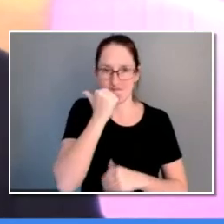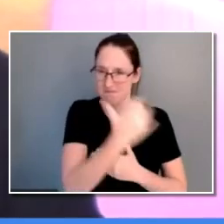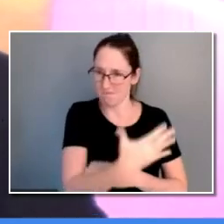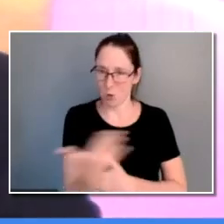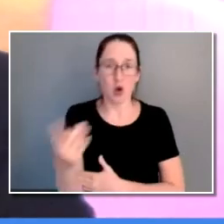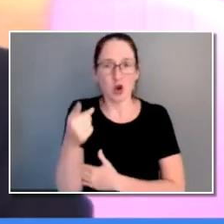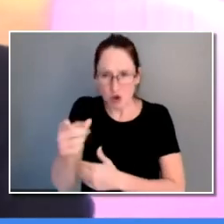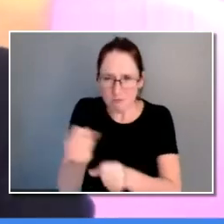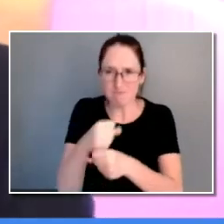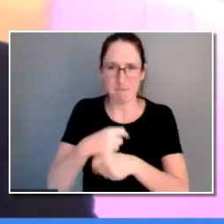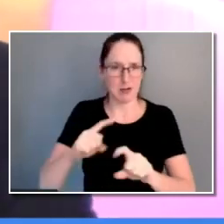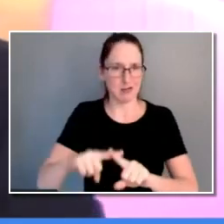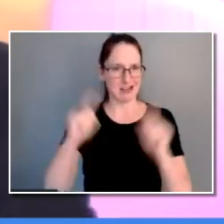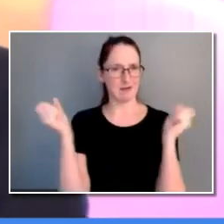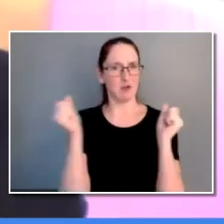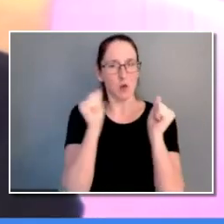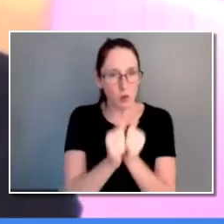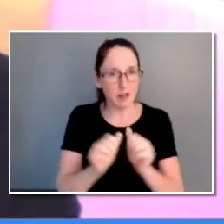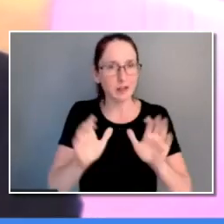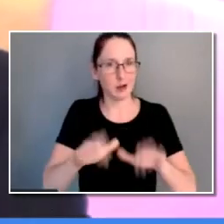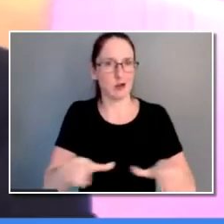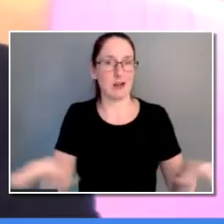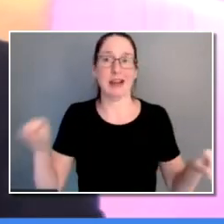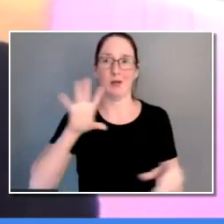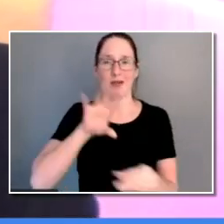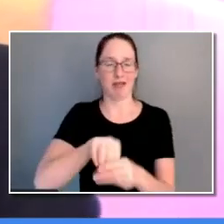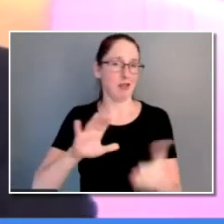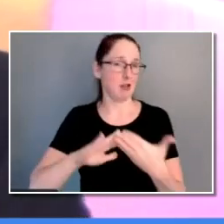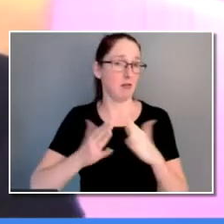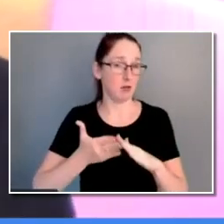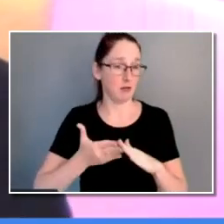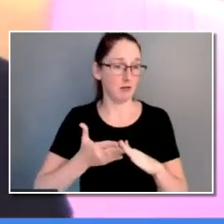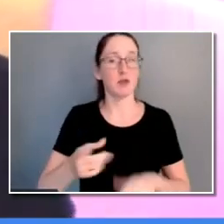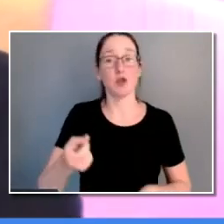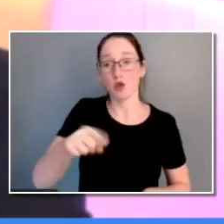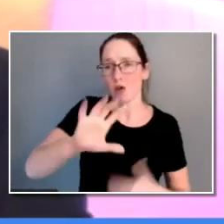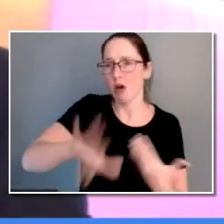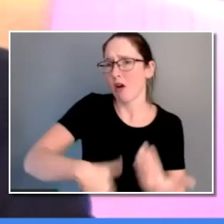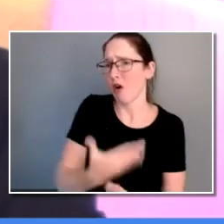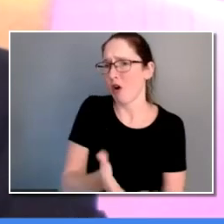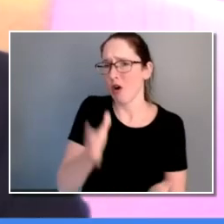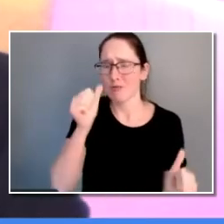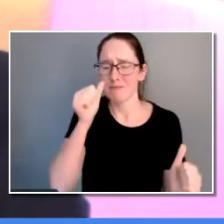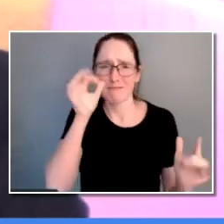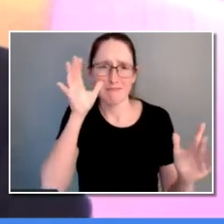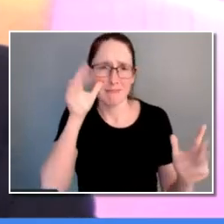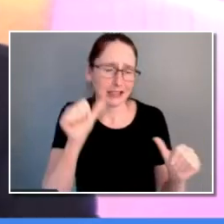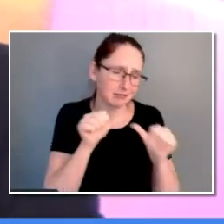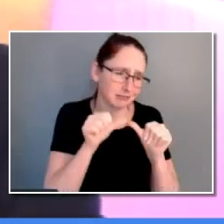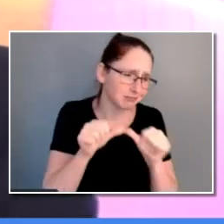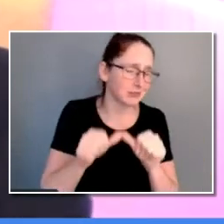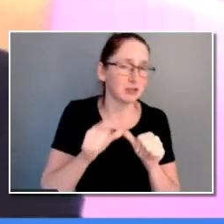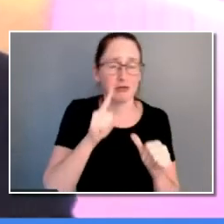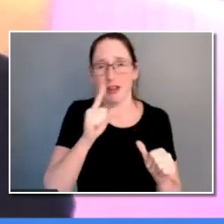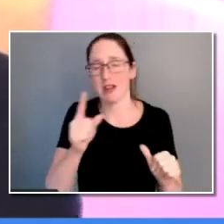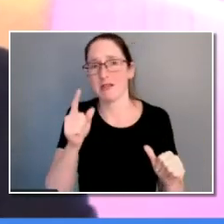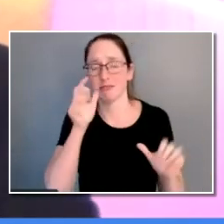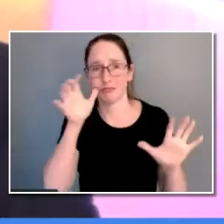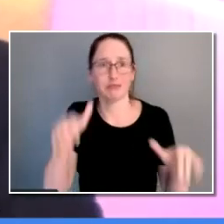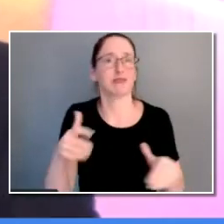making a difference with children and in the community. You all are amazing and continue to astound us with your